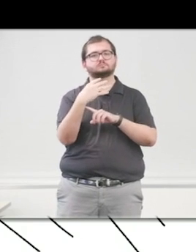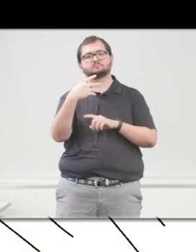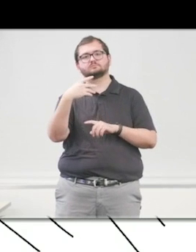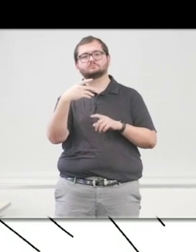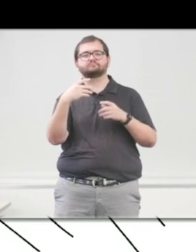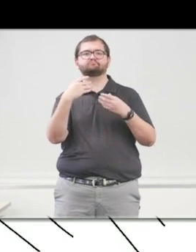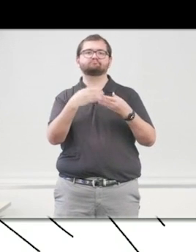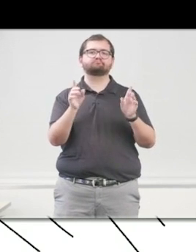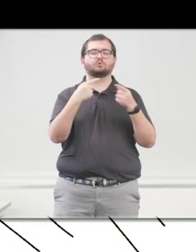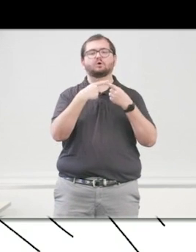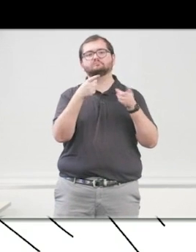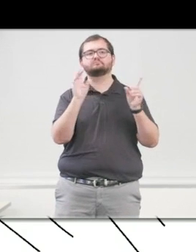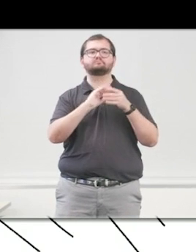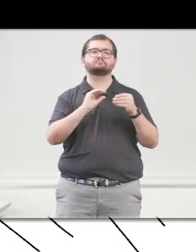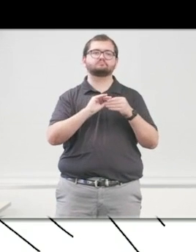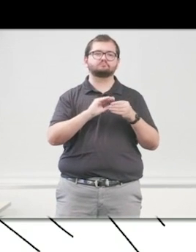your video statement.